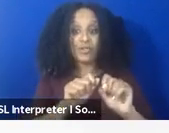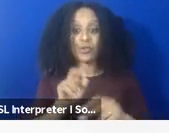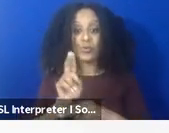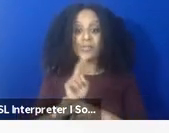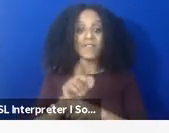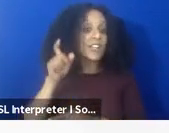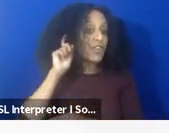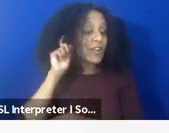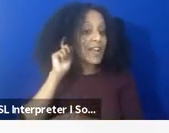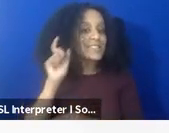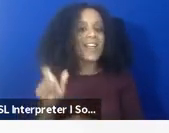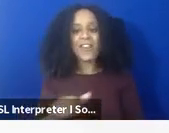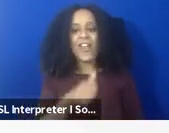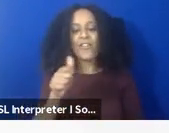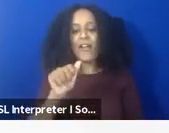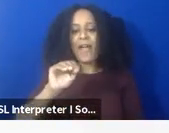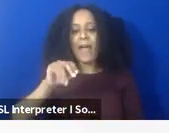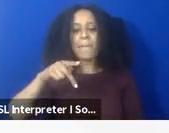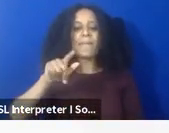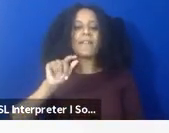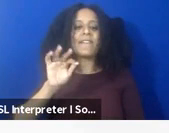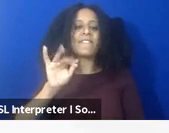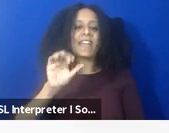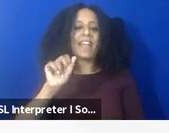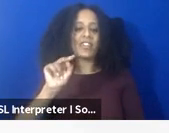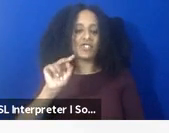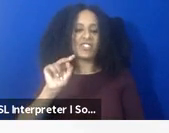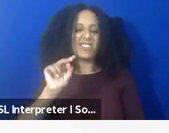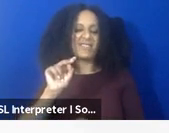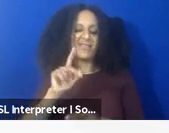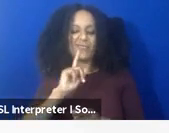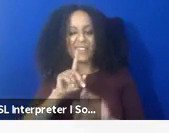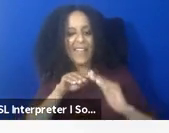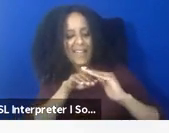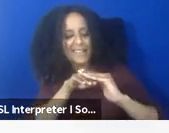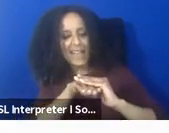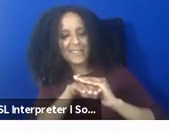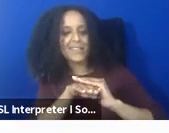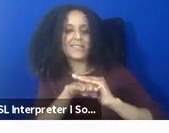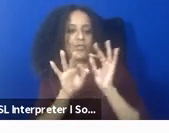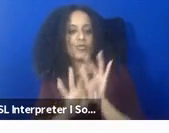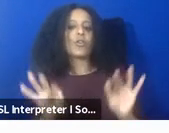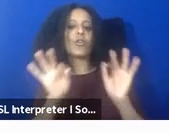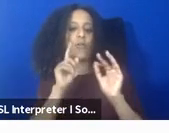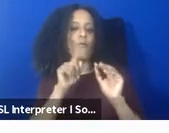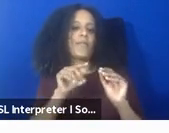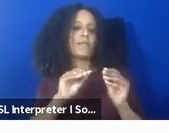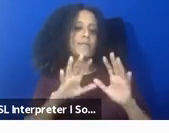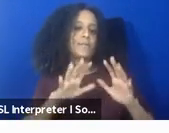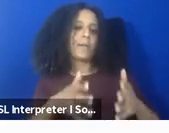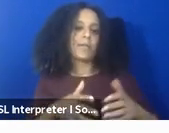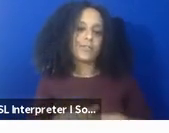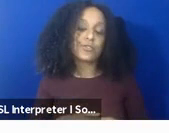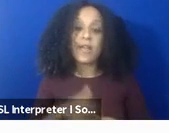and other amplification devices, and improved access is critical for this patient population. If you have any